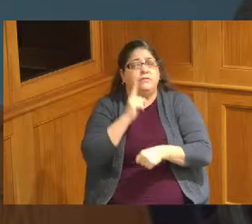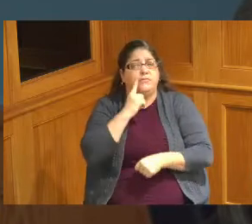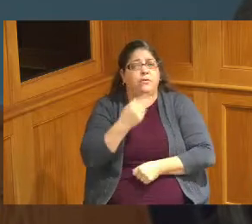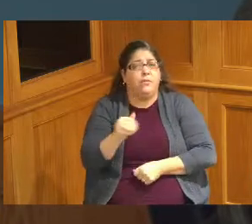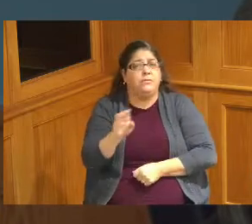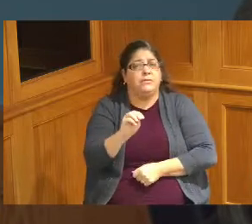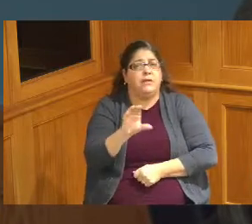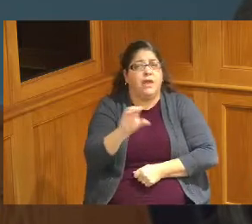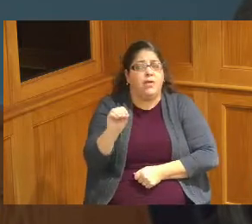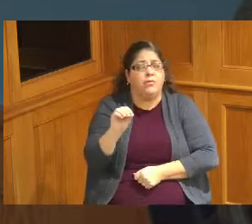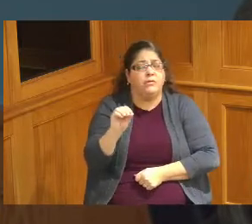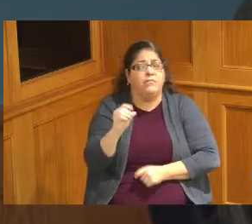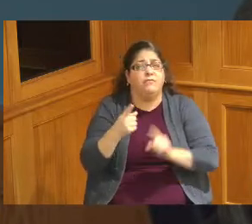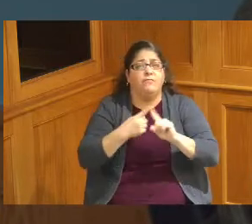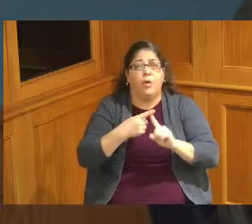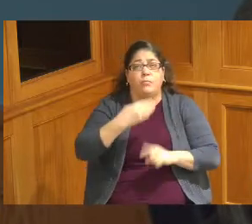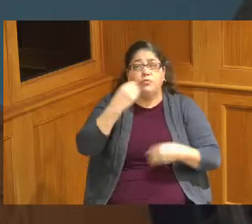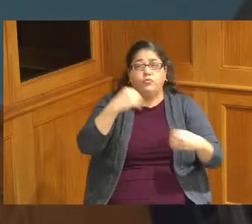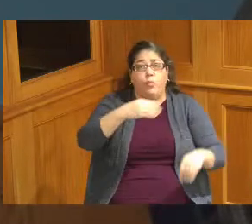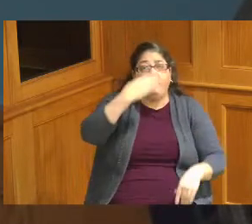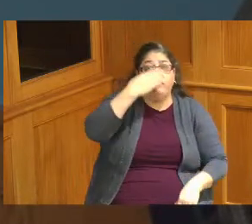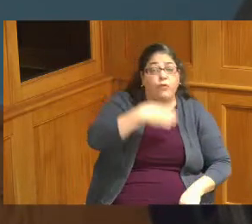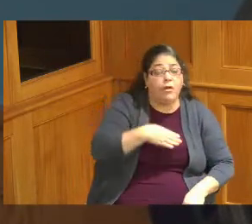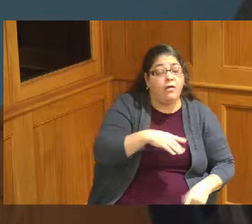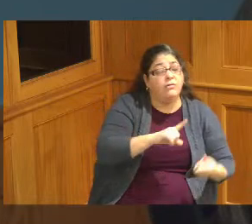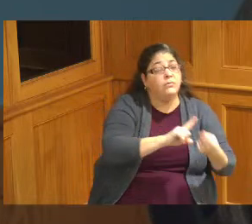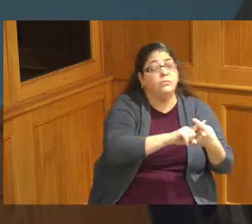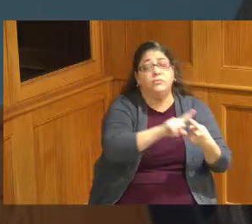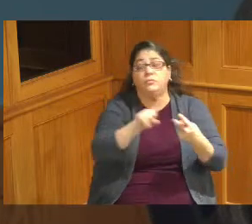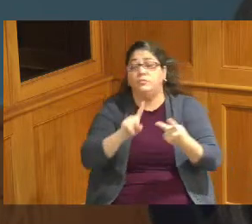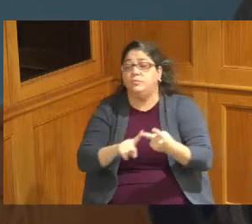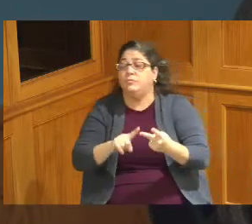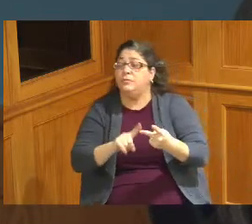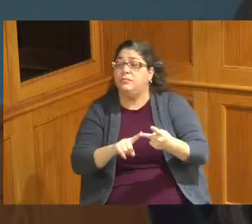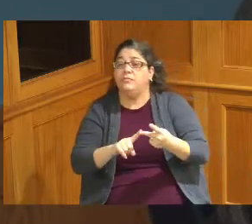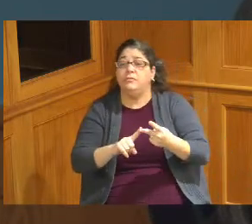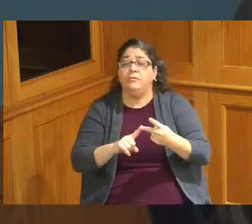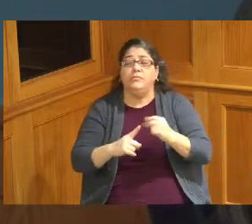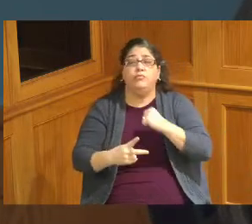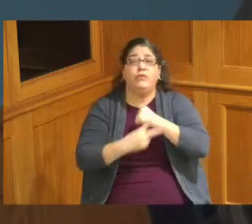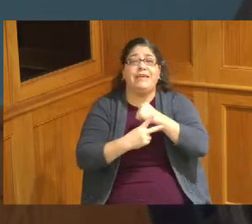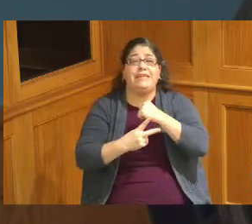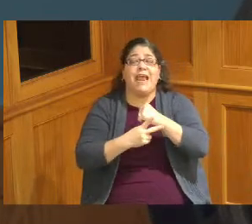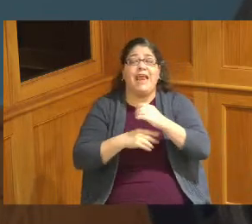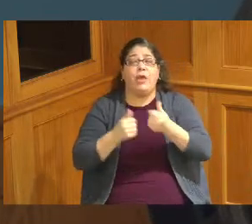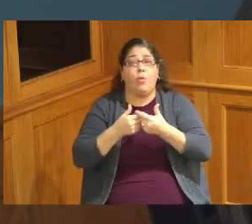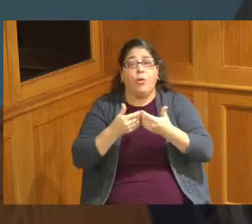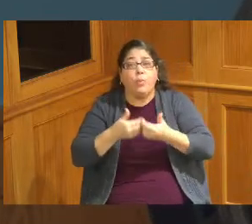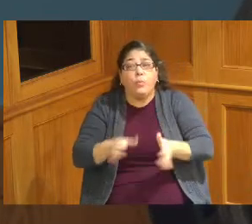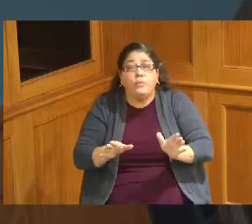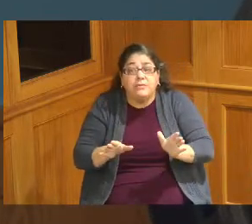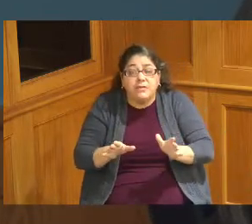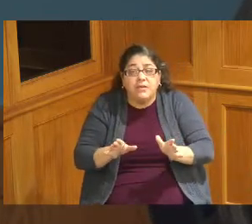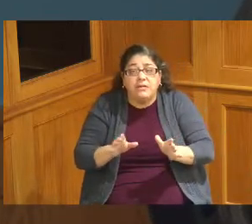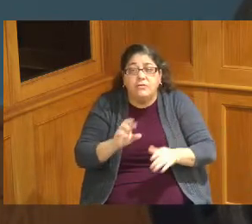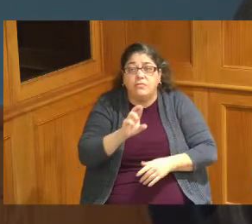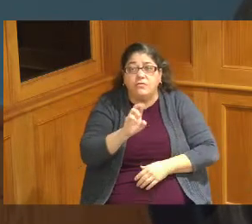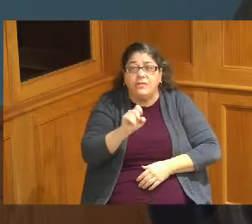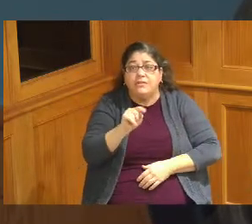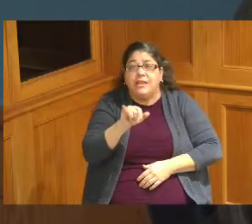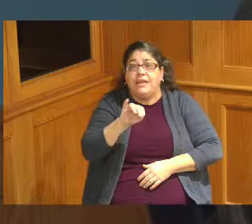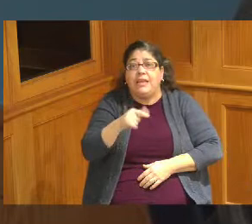County, from the storefront to, retaining and losing, so we really kind of know what